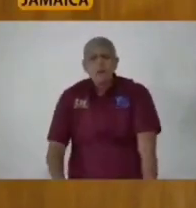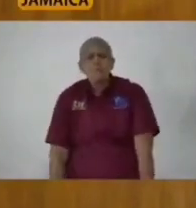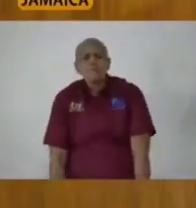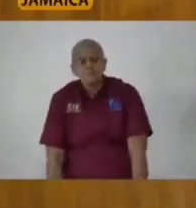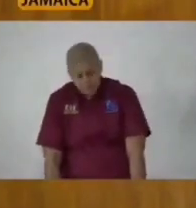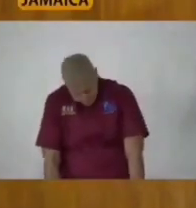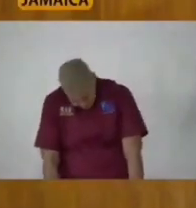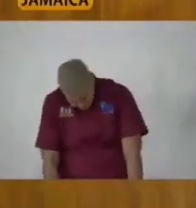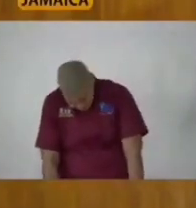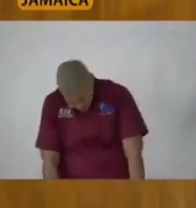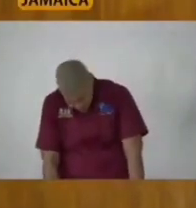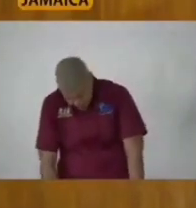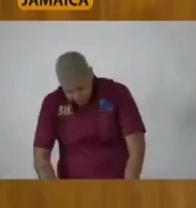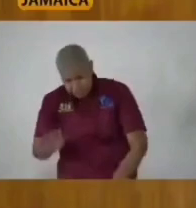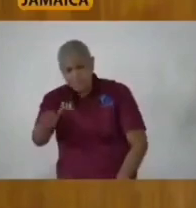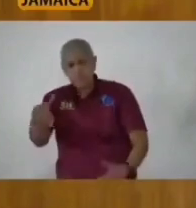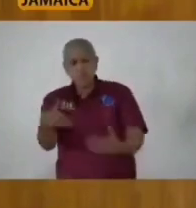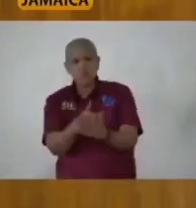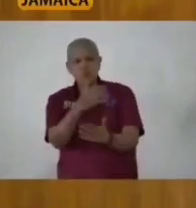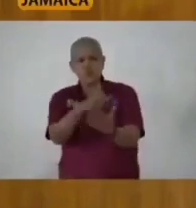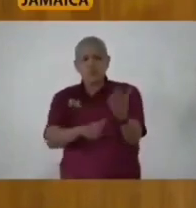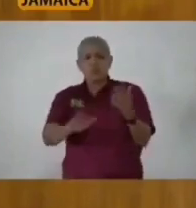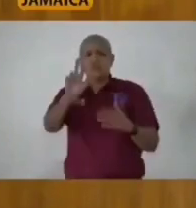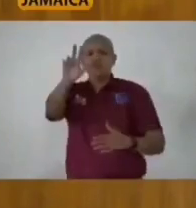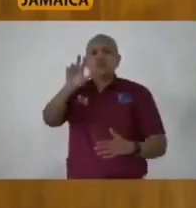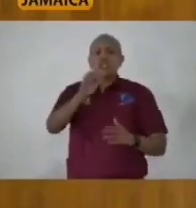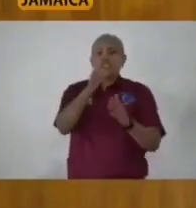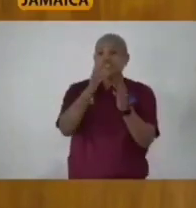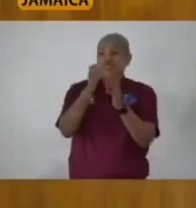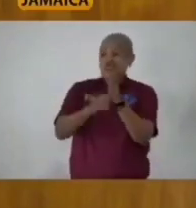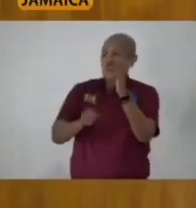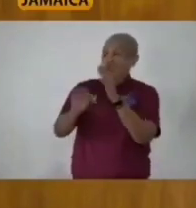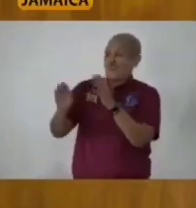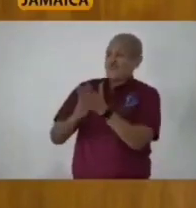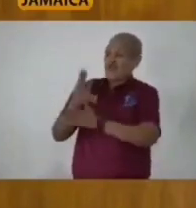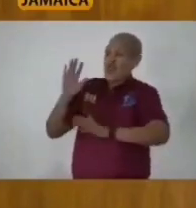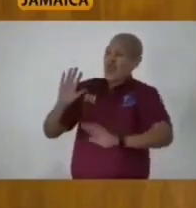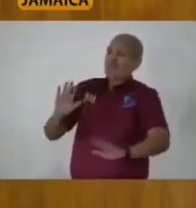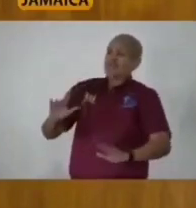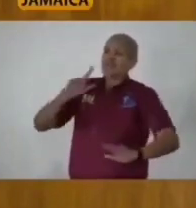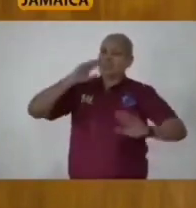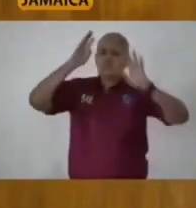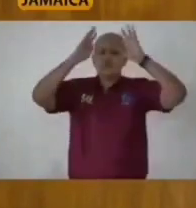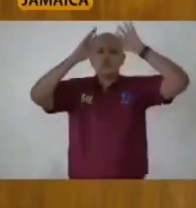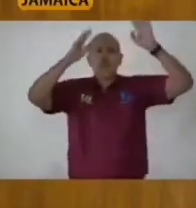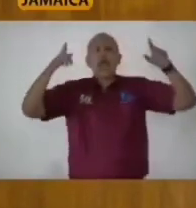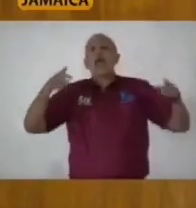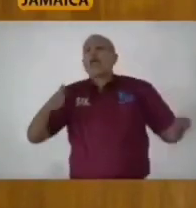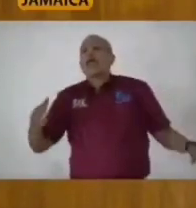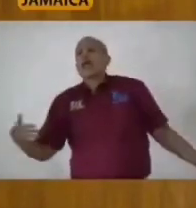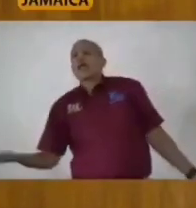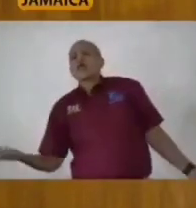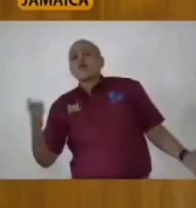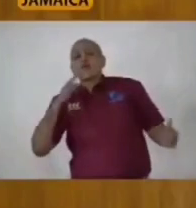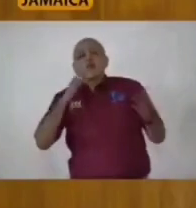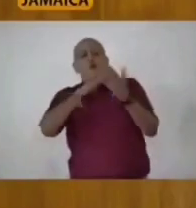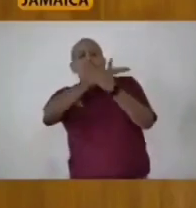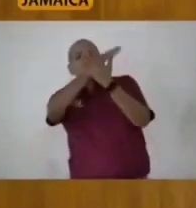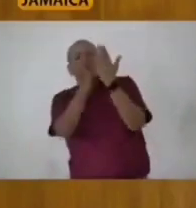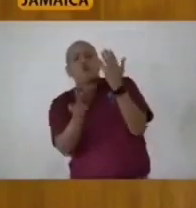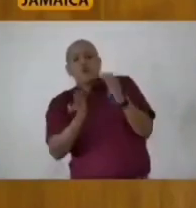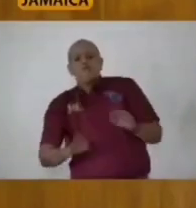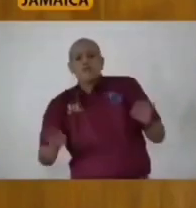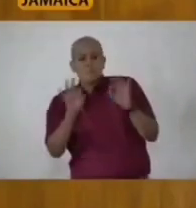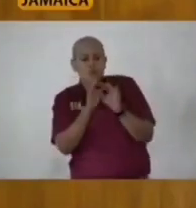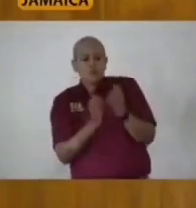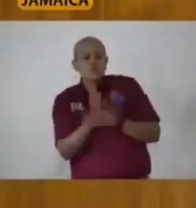That new chapter 3, the Charter of Rights, has created an array of important rights